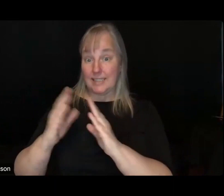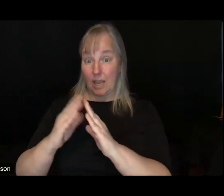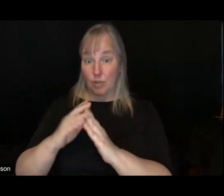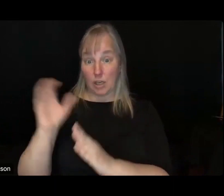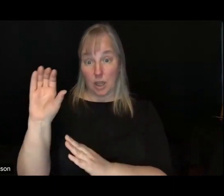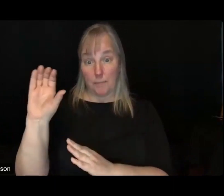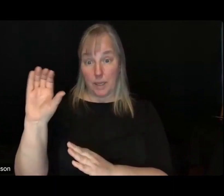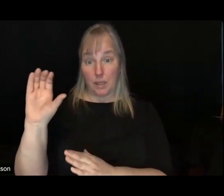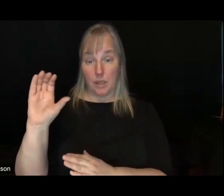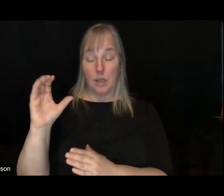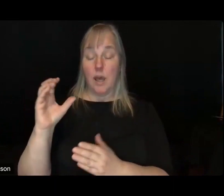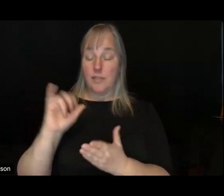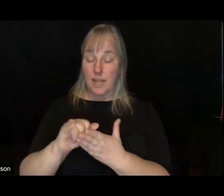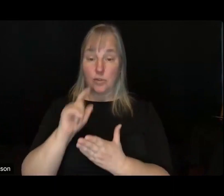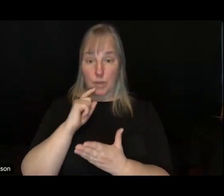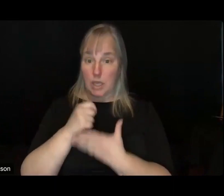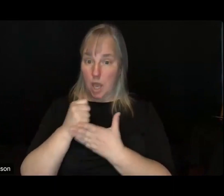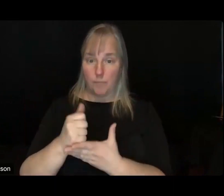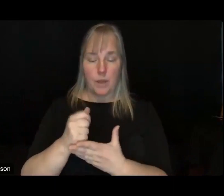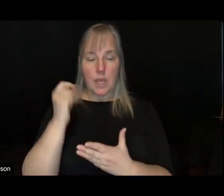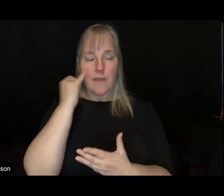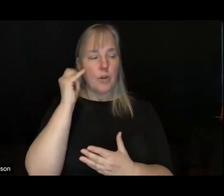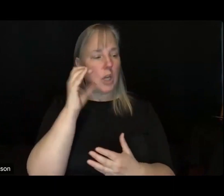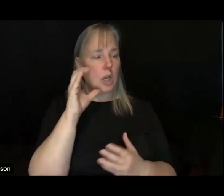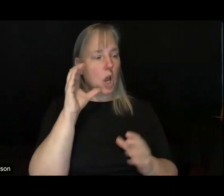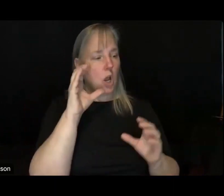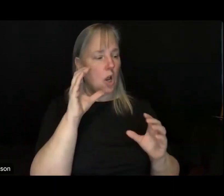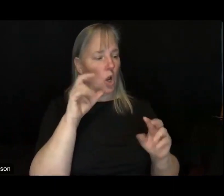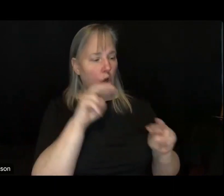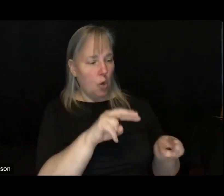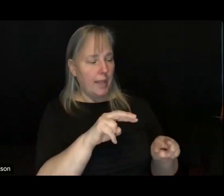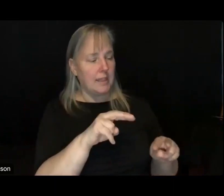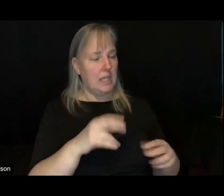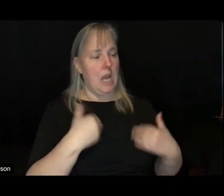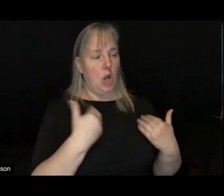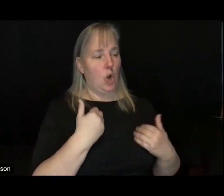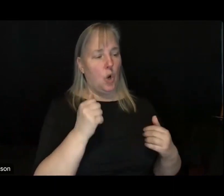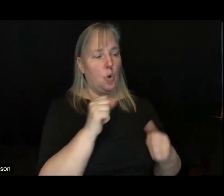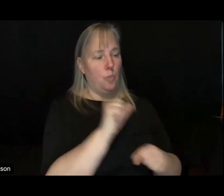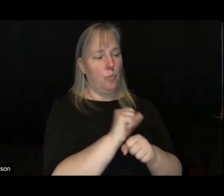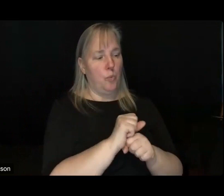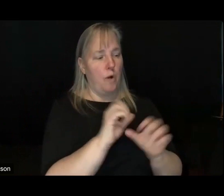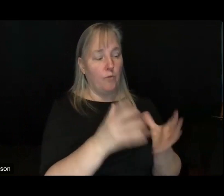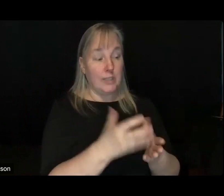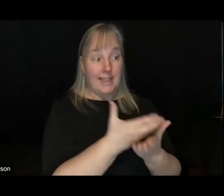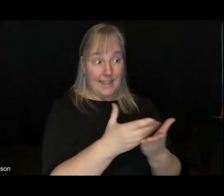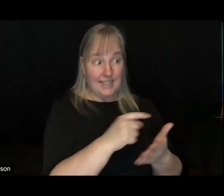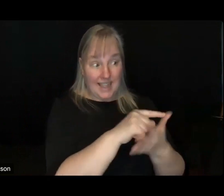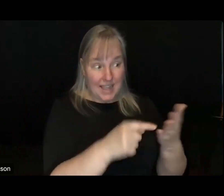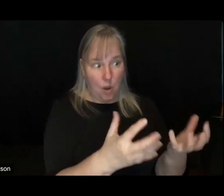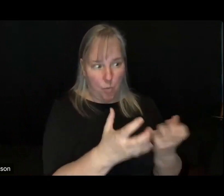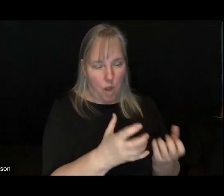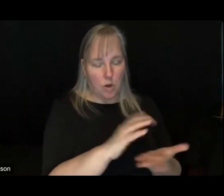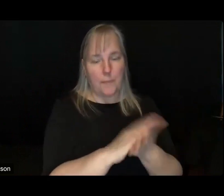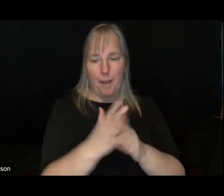younger workforce, the things that they are looking for are now starting to become more available. certainly in the central Howard County or